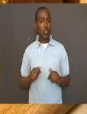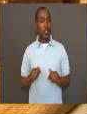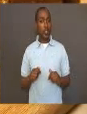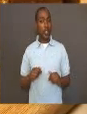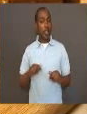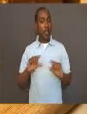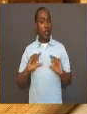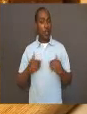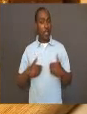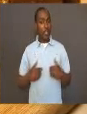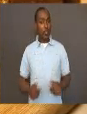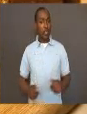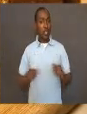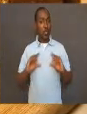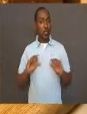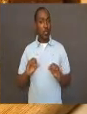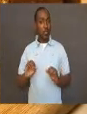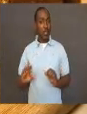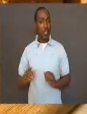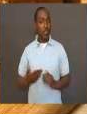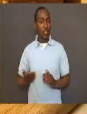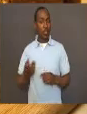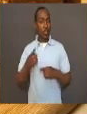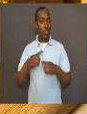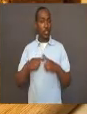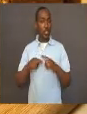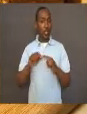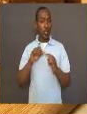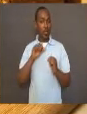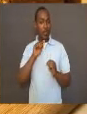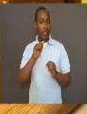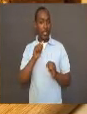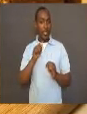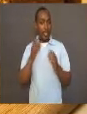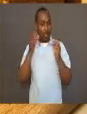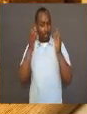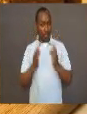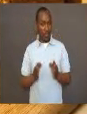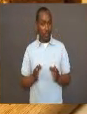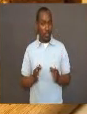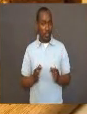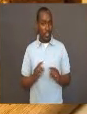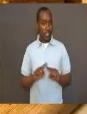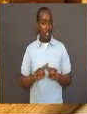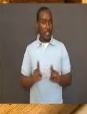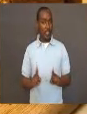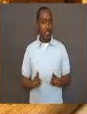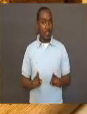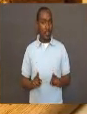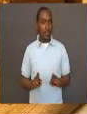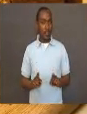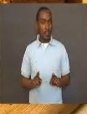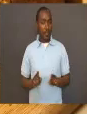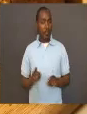and non-living substances when they spoiled, but instead there